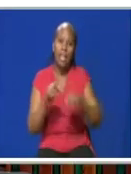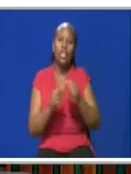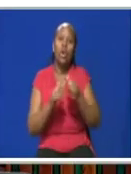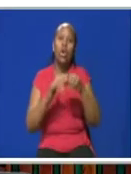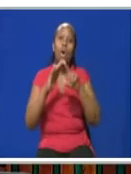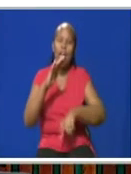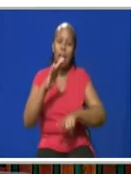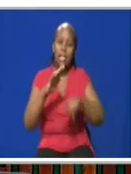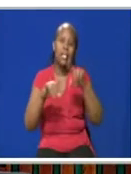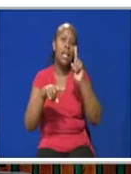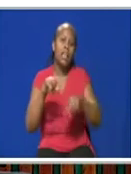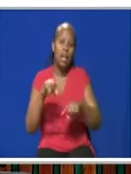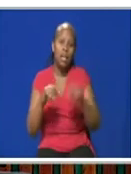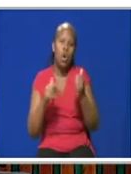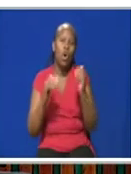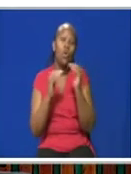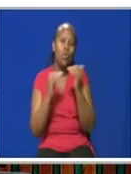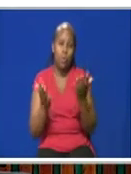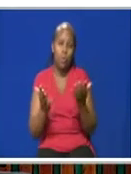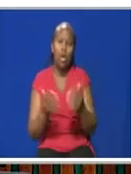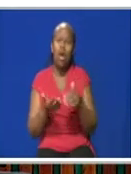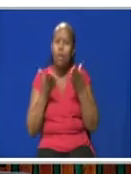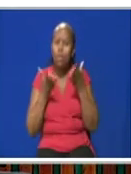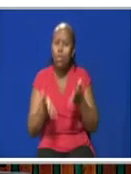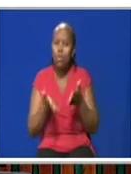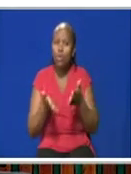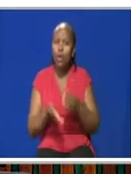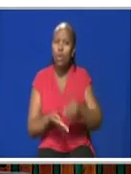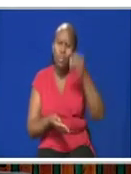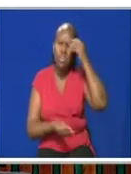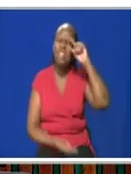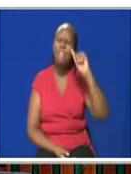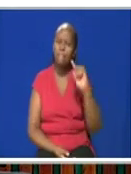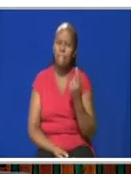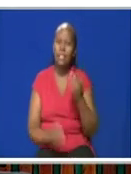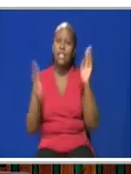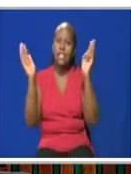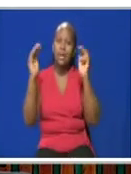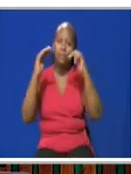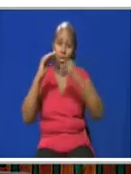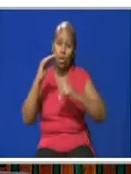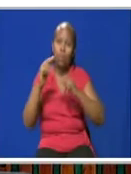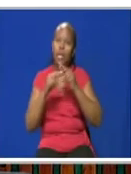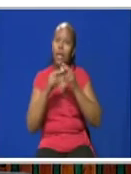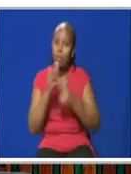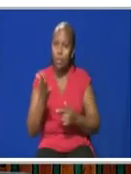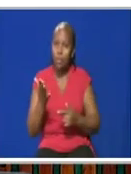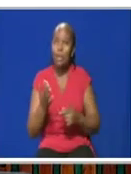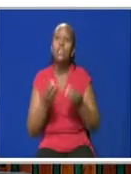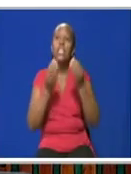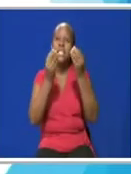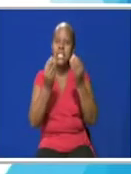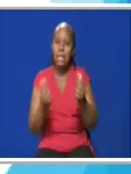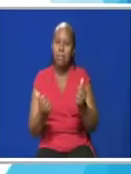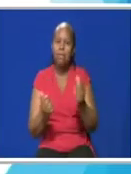to sign. But today, we are going to look at that first subtopic, which we have called